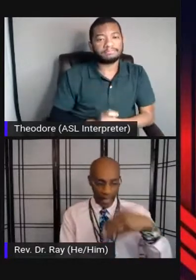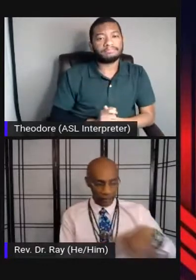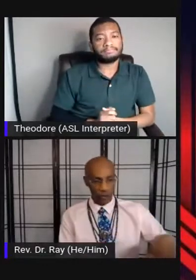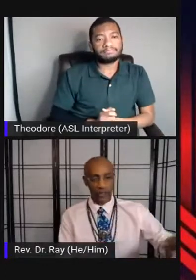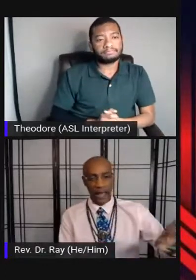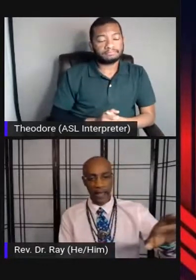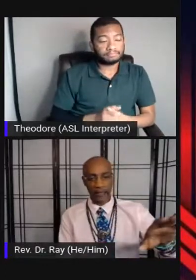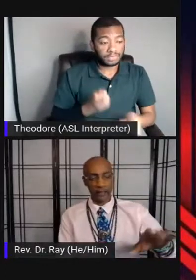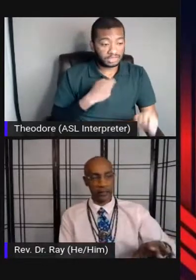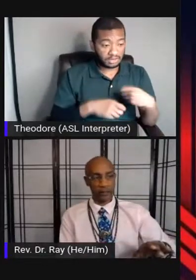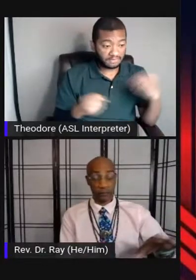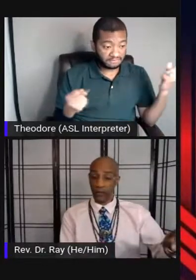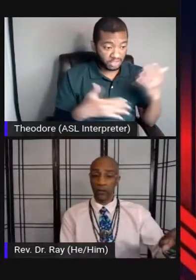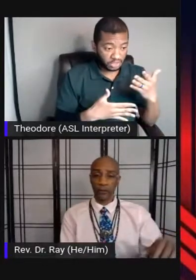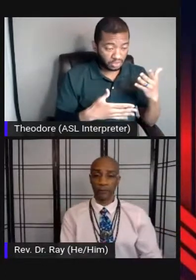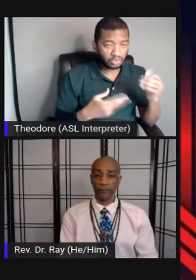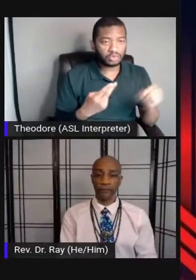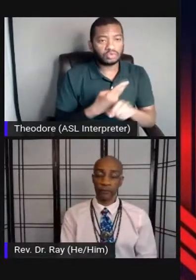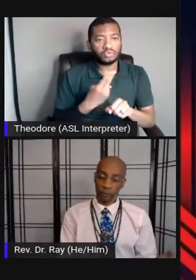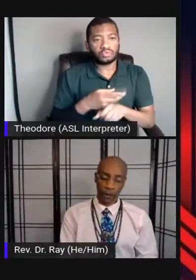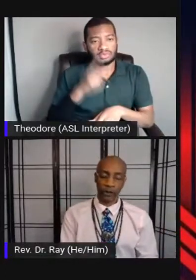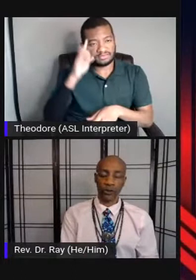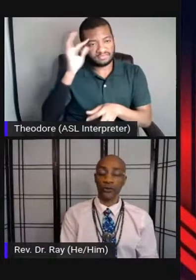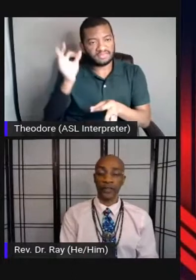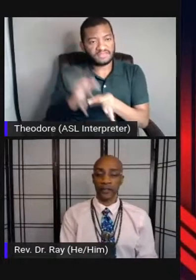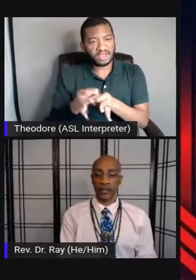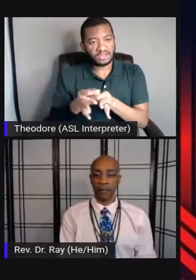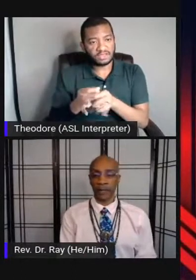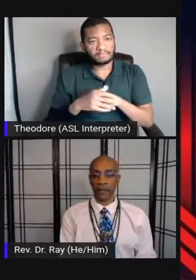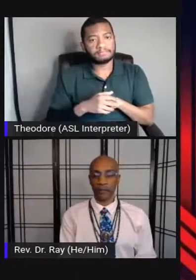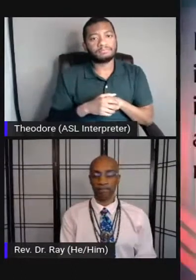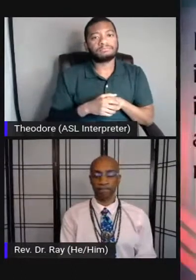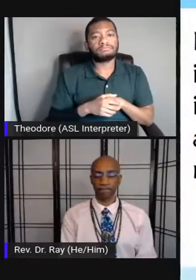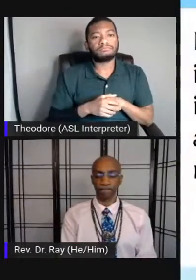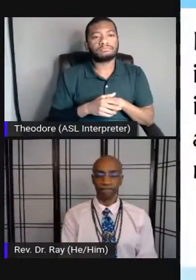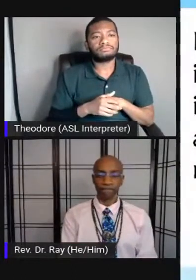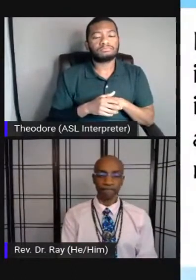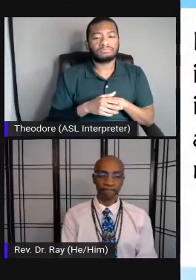you exercise fear? Bring truth into the mix.